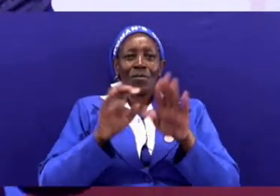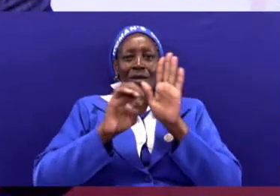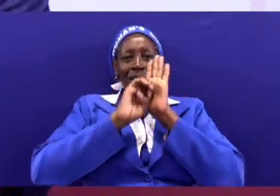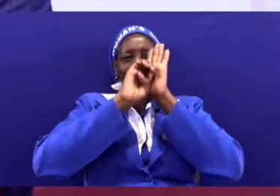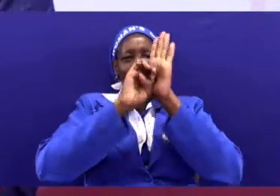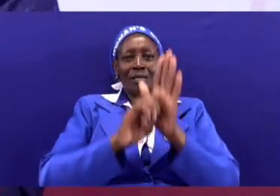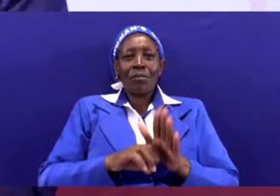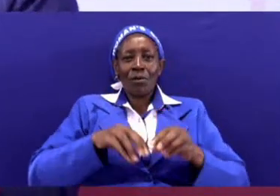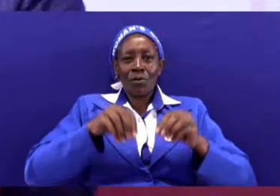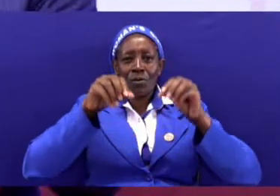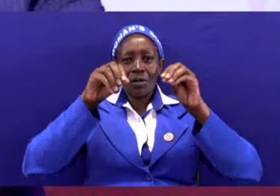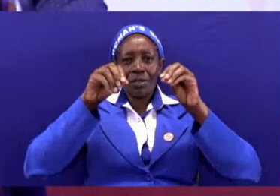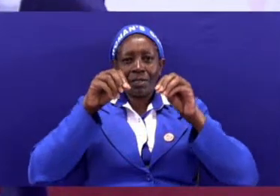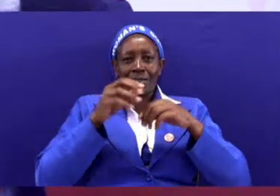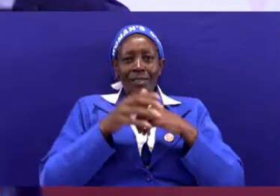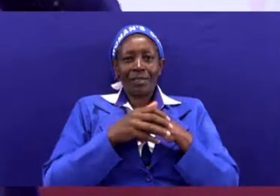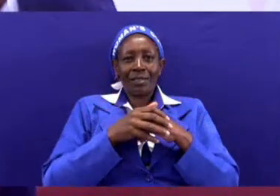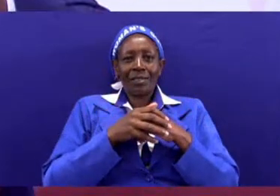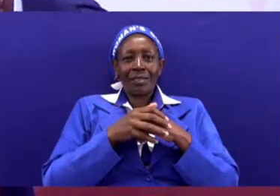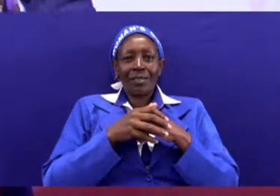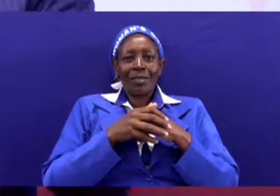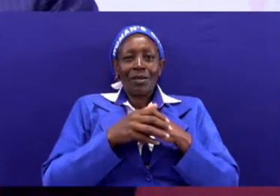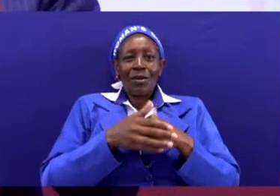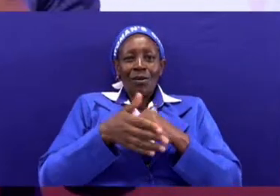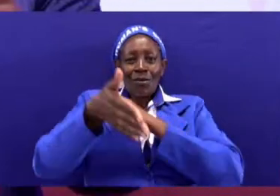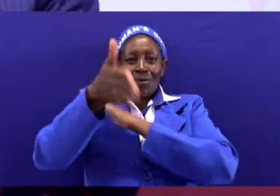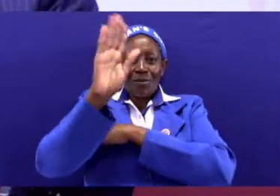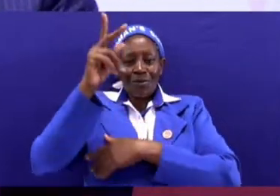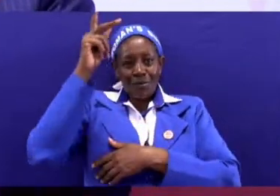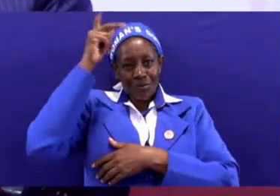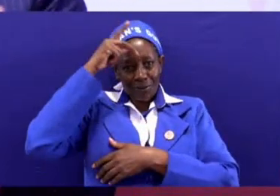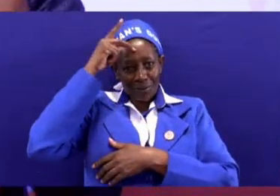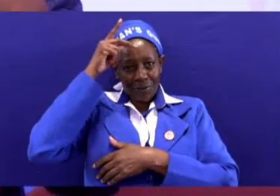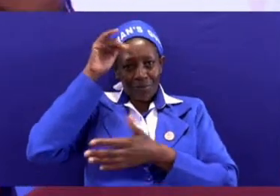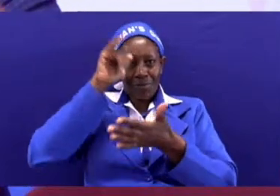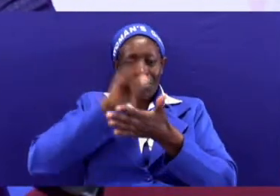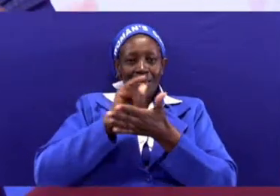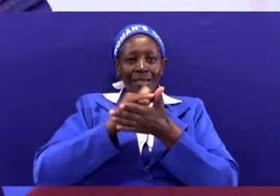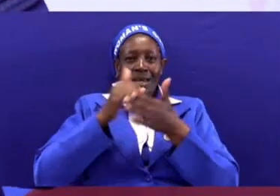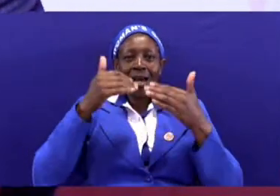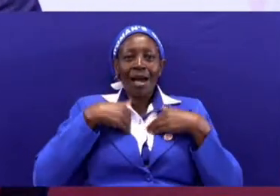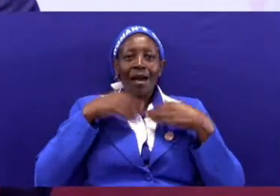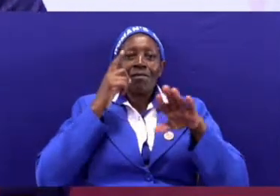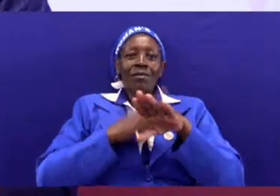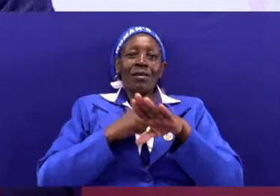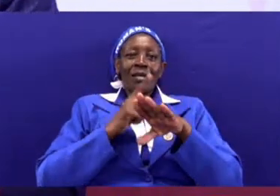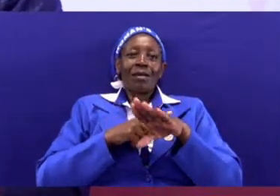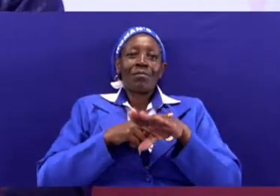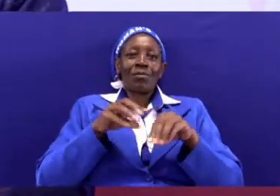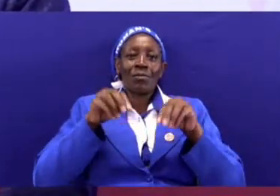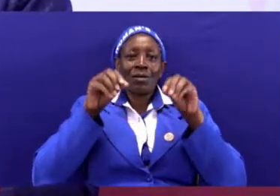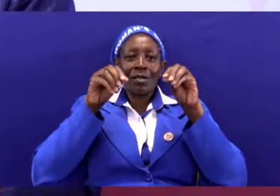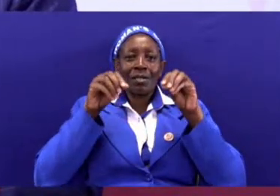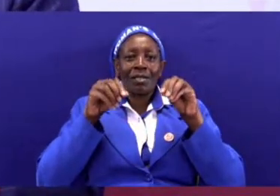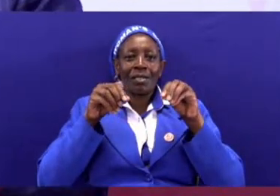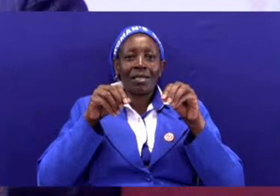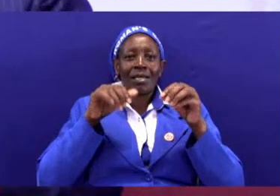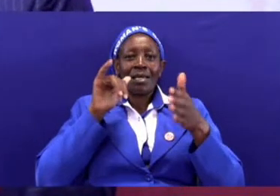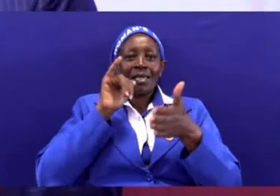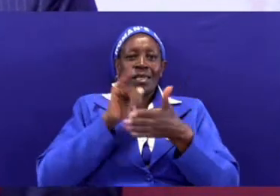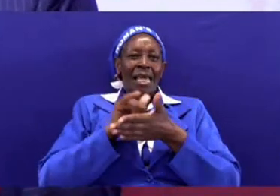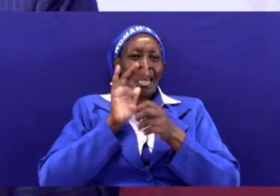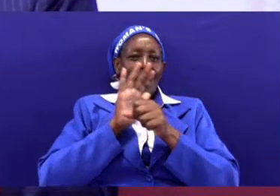rather than the quality, but God's wisdom is that we spend some time on quality rather than quantity.